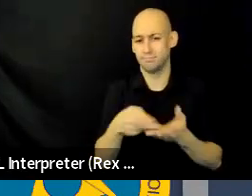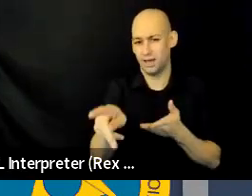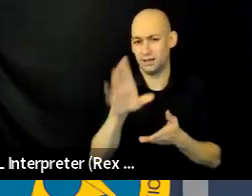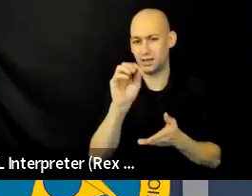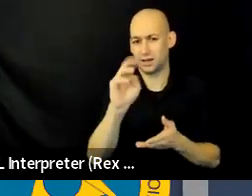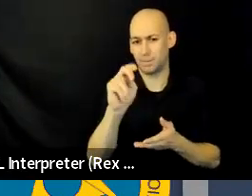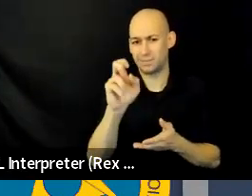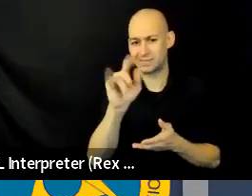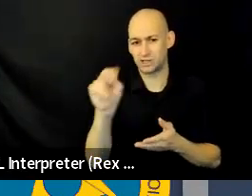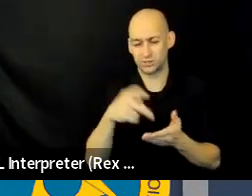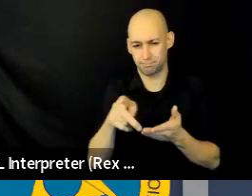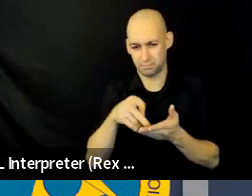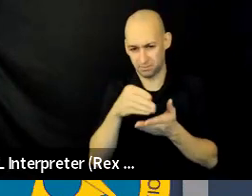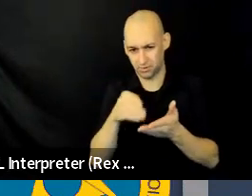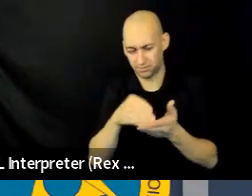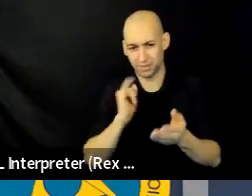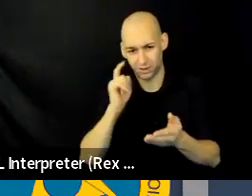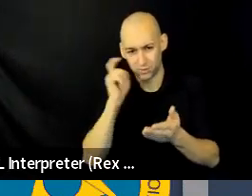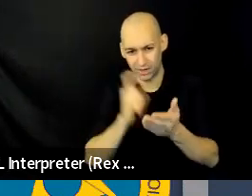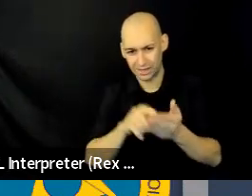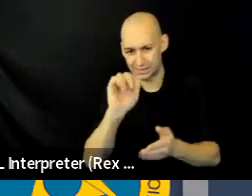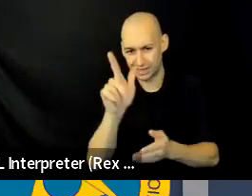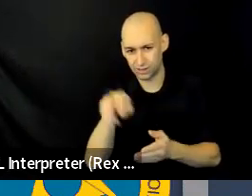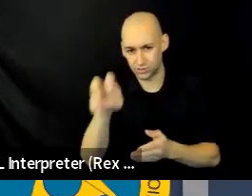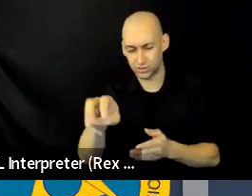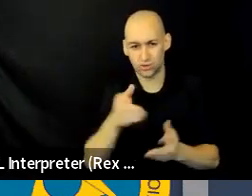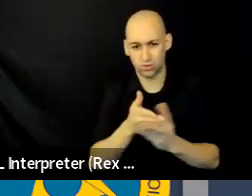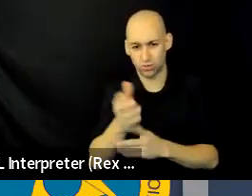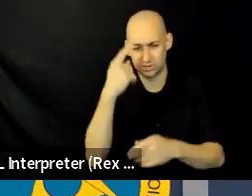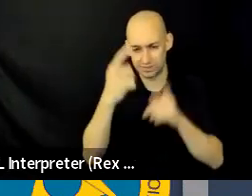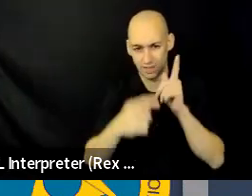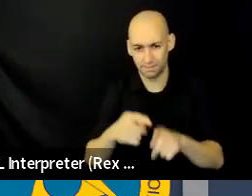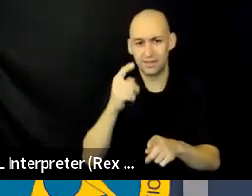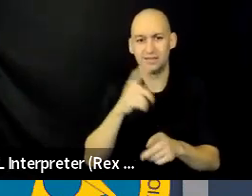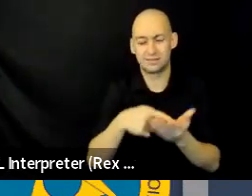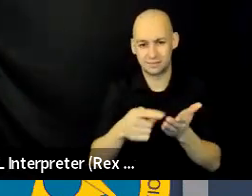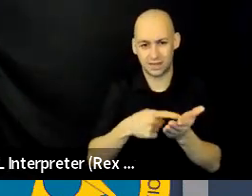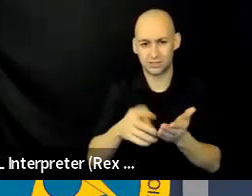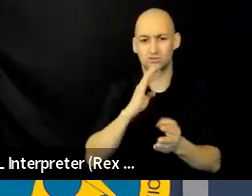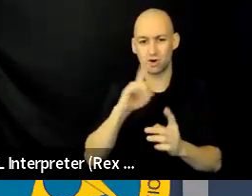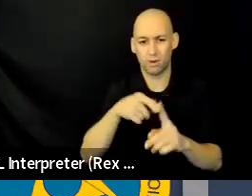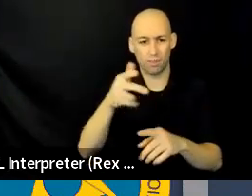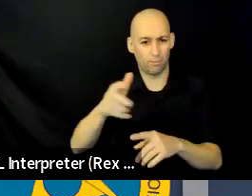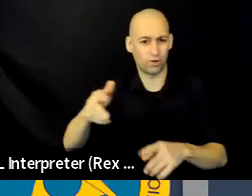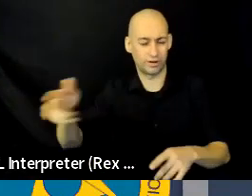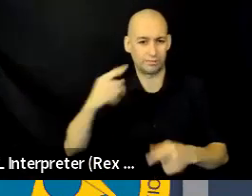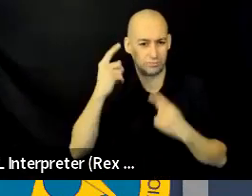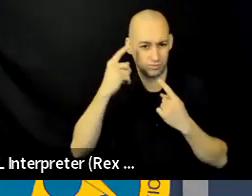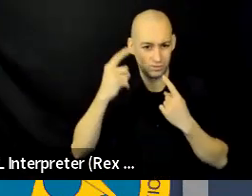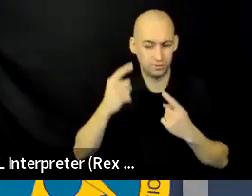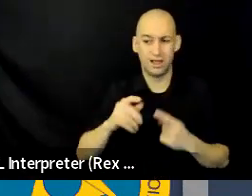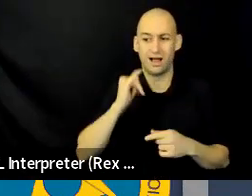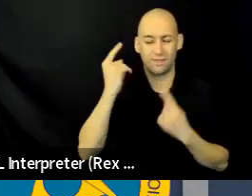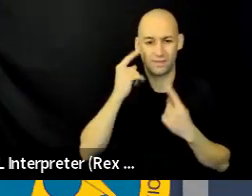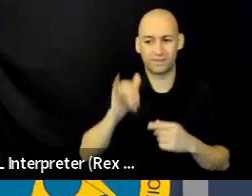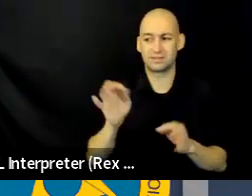settlement. And I do recognize that Caltrans, through the settlements that they have discussed, have talked about the parking that we've considered today. And so I think that's